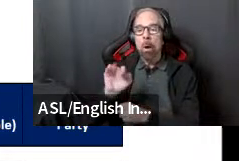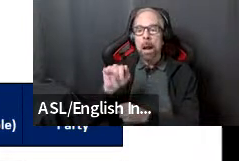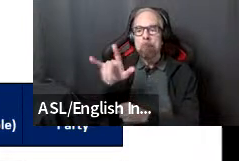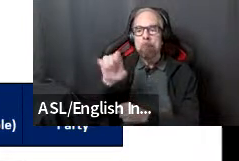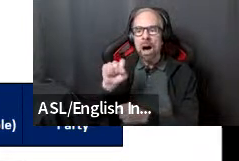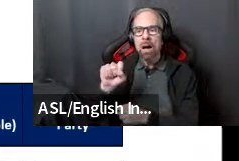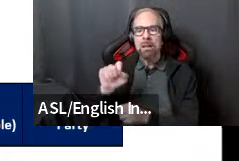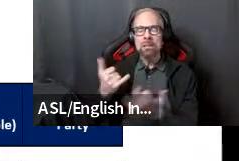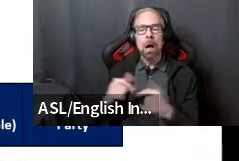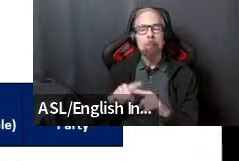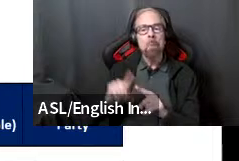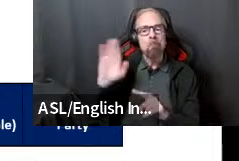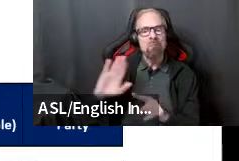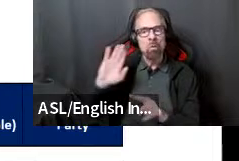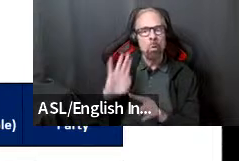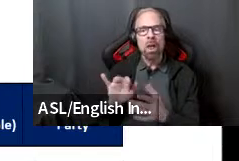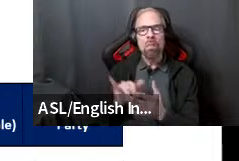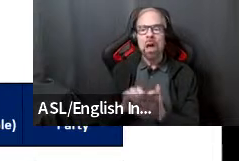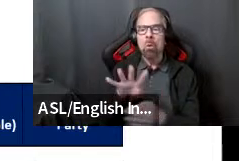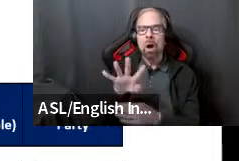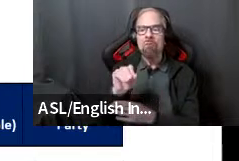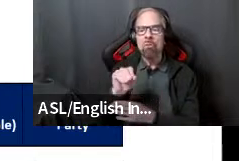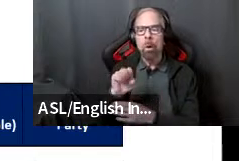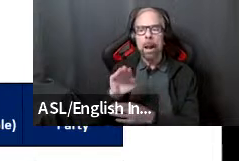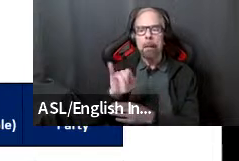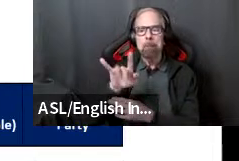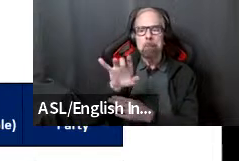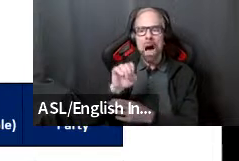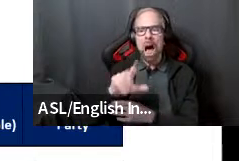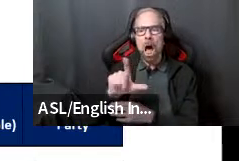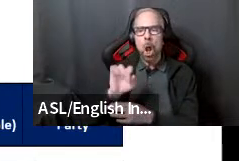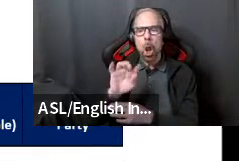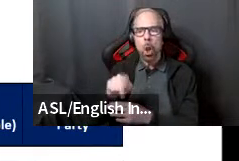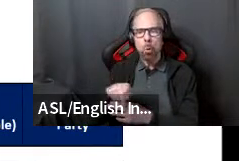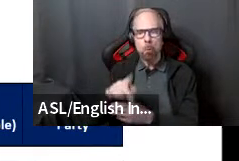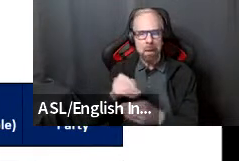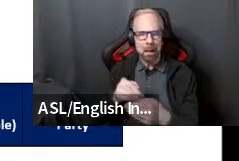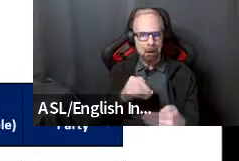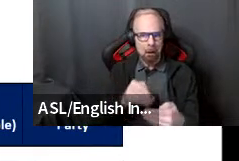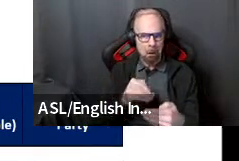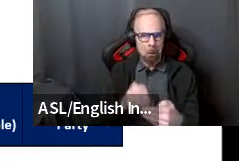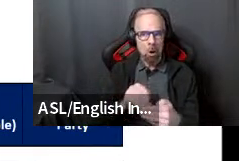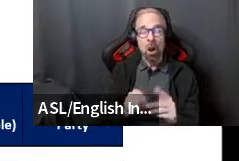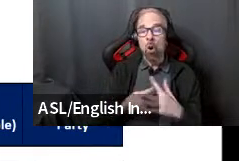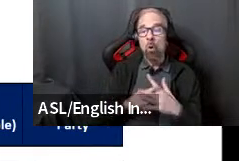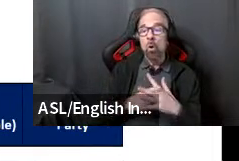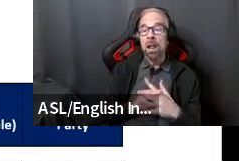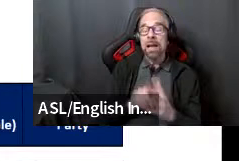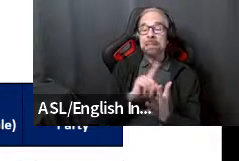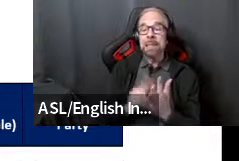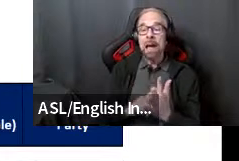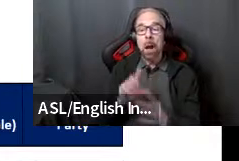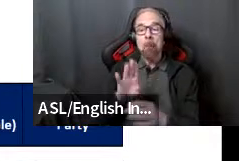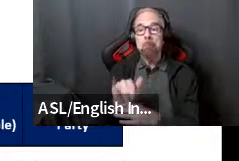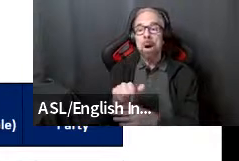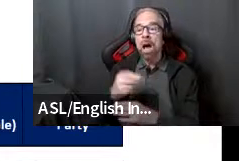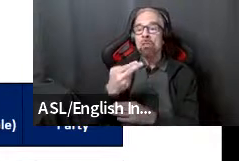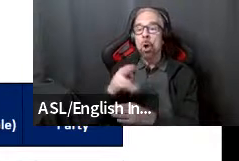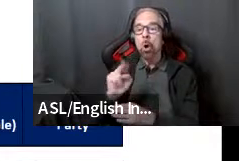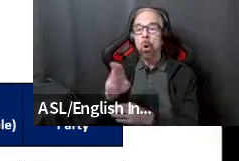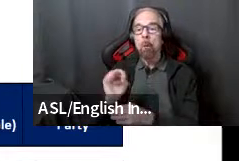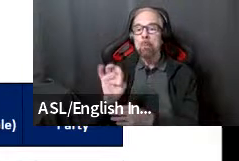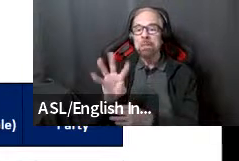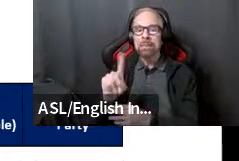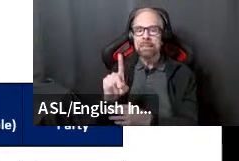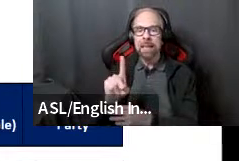as a 40-mile loop closer in. It was originally designed by the Olmsted brothers when they did their 1905